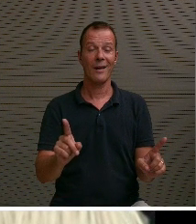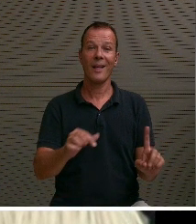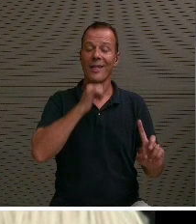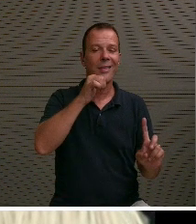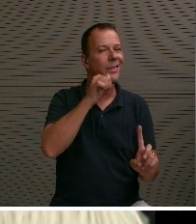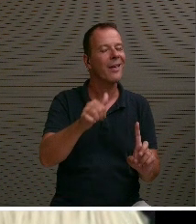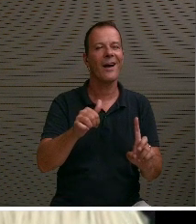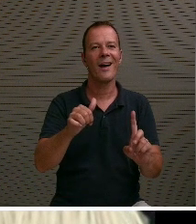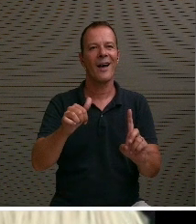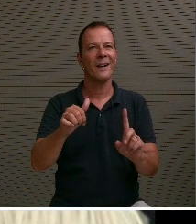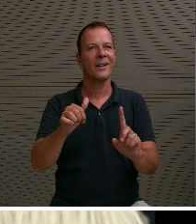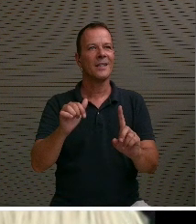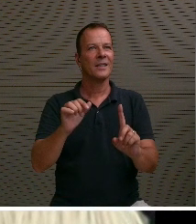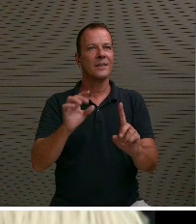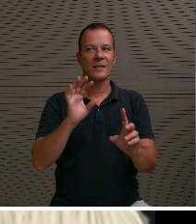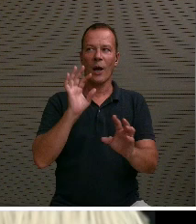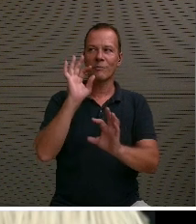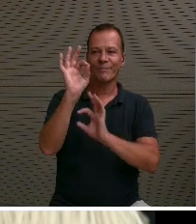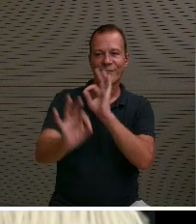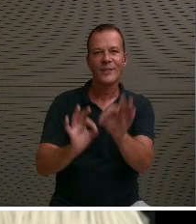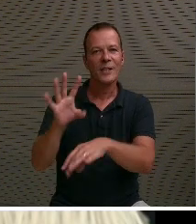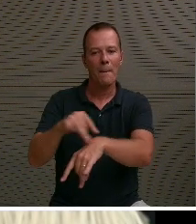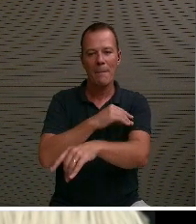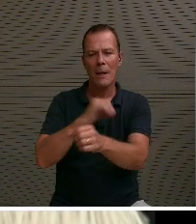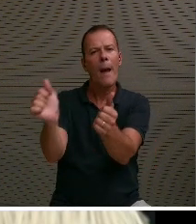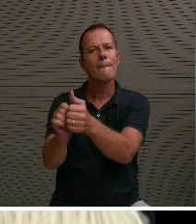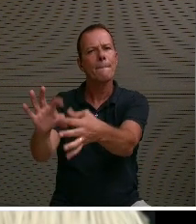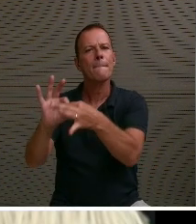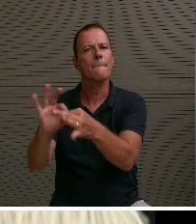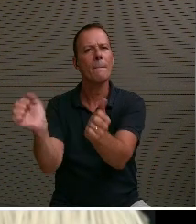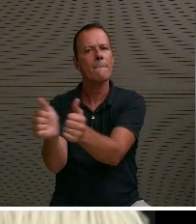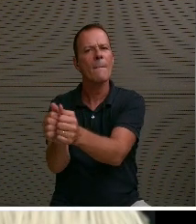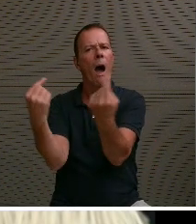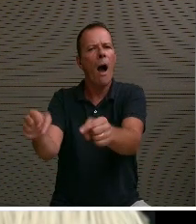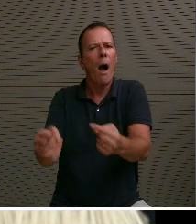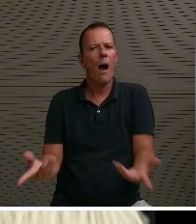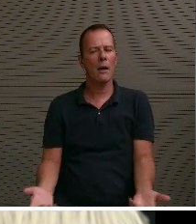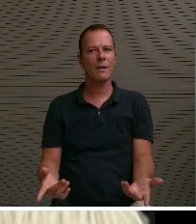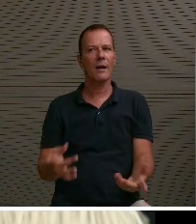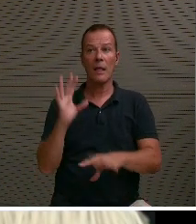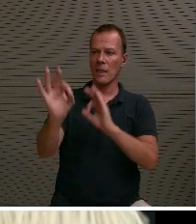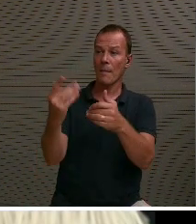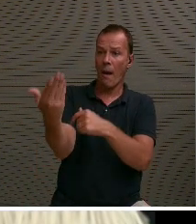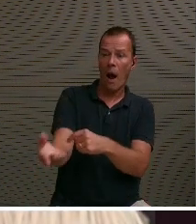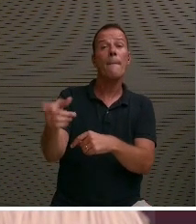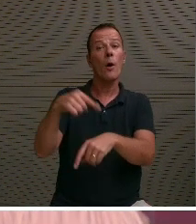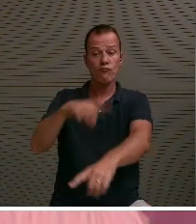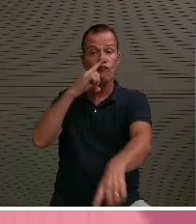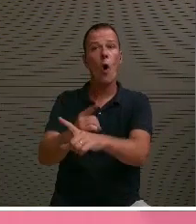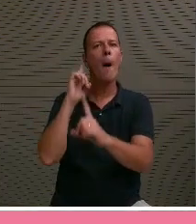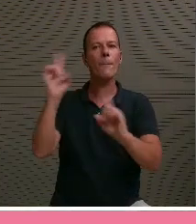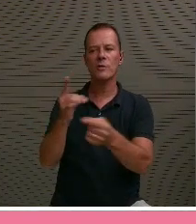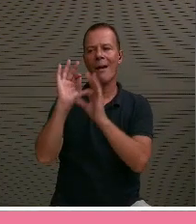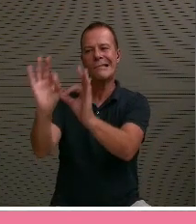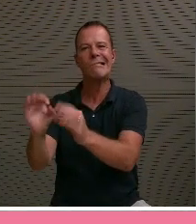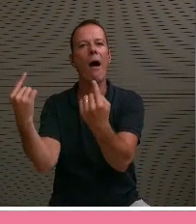So they have medical treatment, but they have music also at the same time. And the rate of abandon of the project